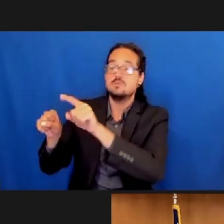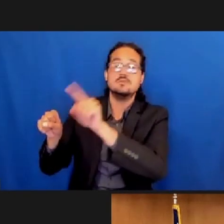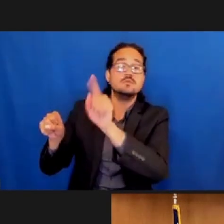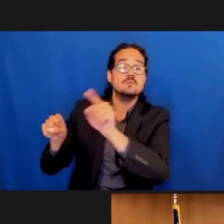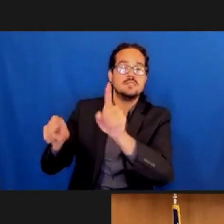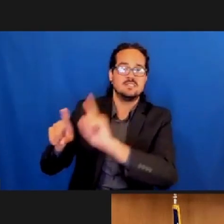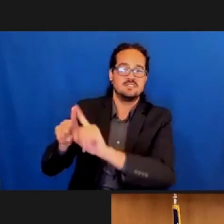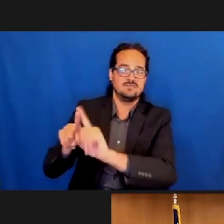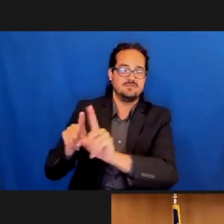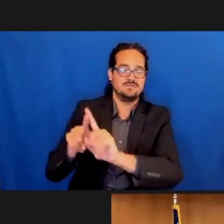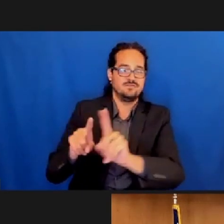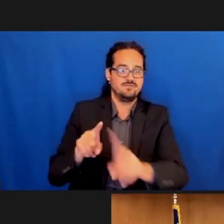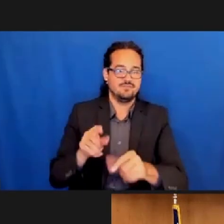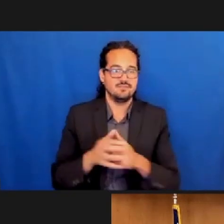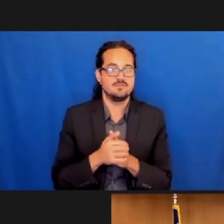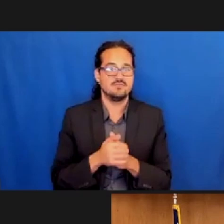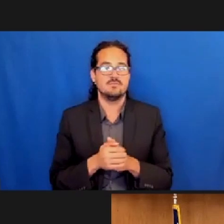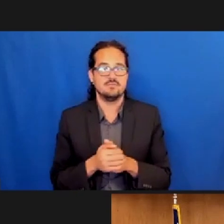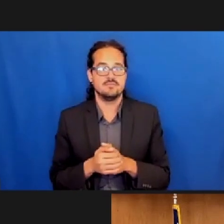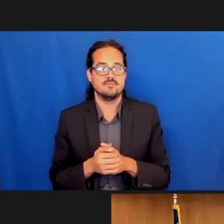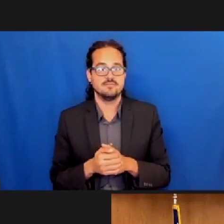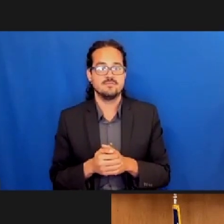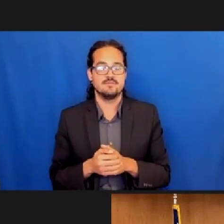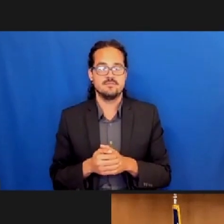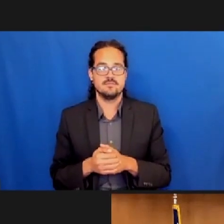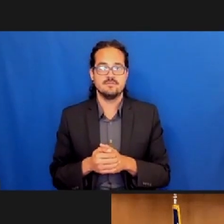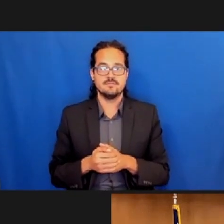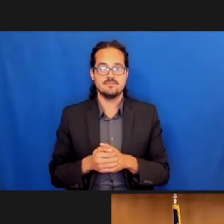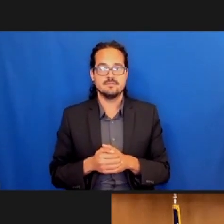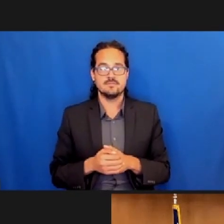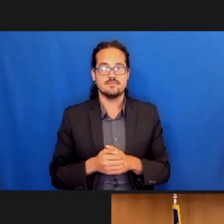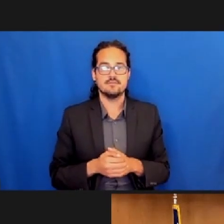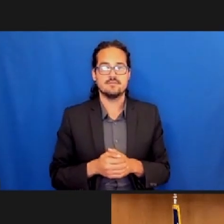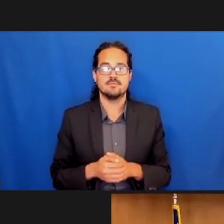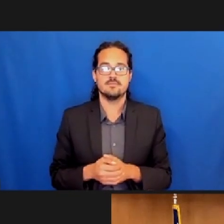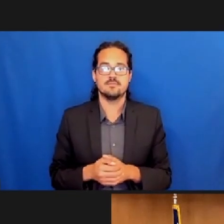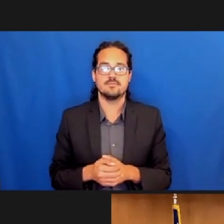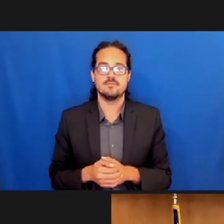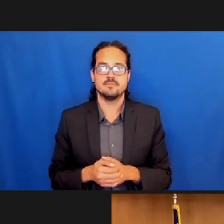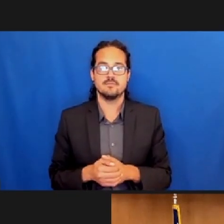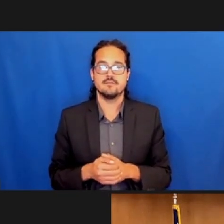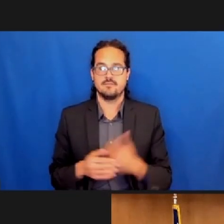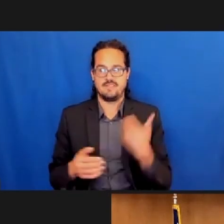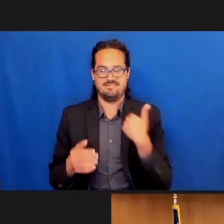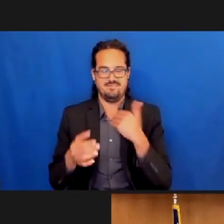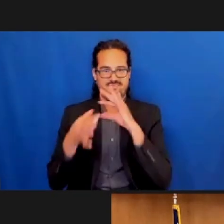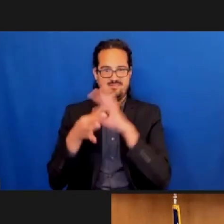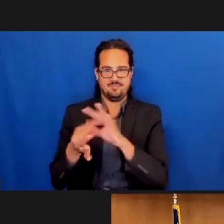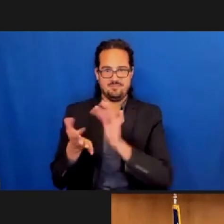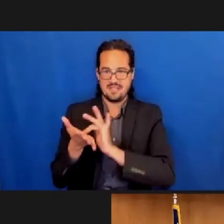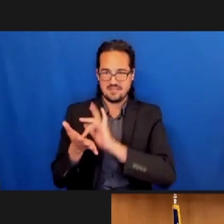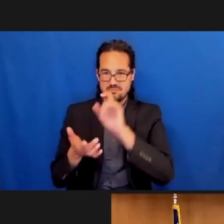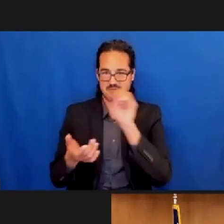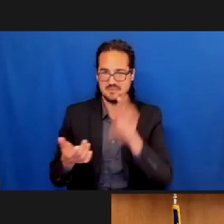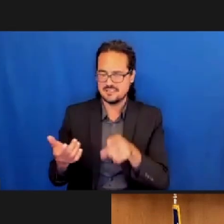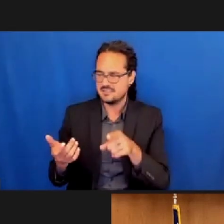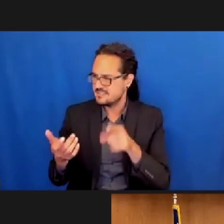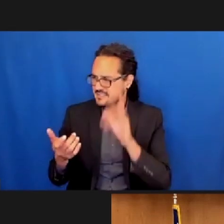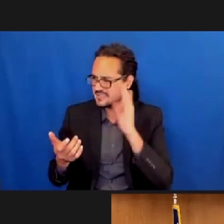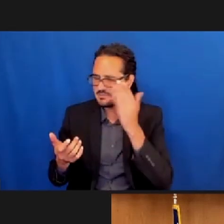Okay, thank you for that. Here's a quick medical question, although this one may have been answered, but I think it's good for everyone to